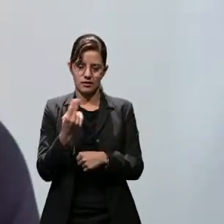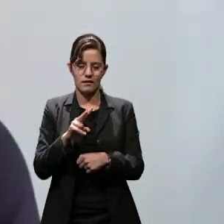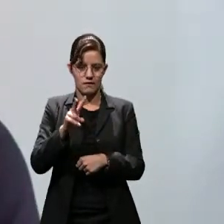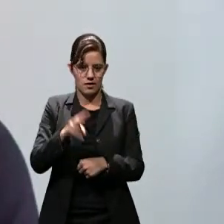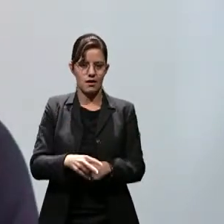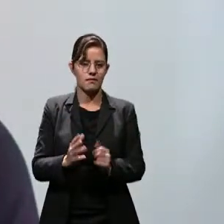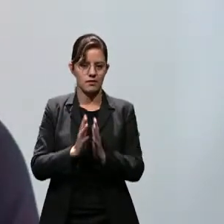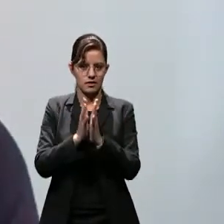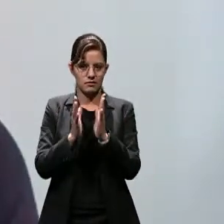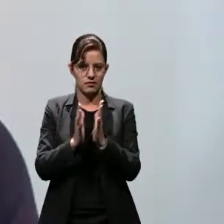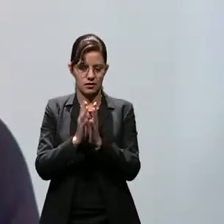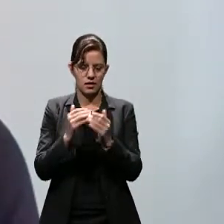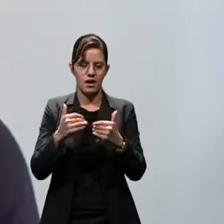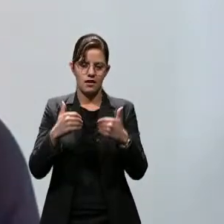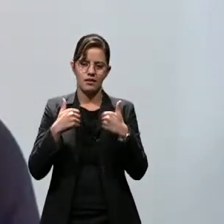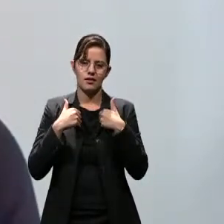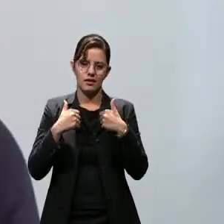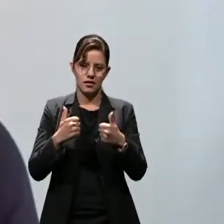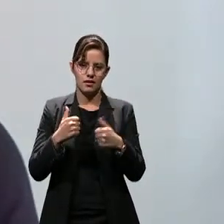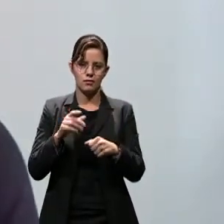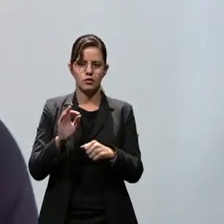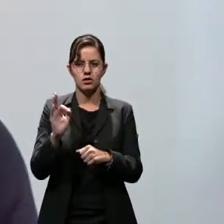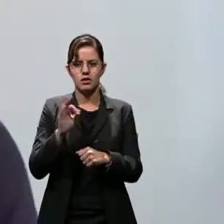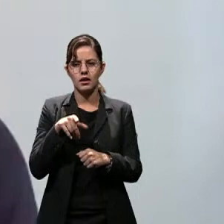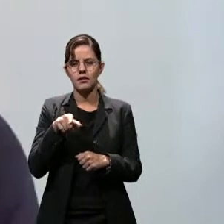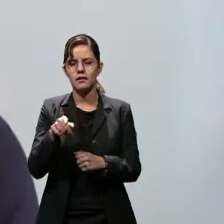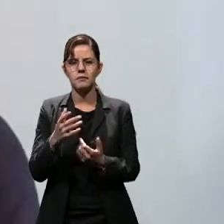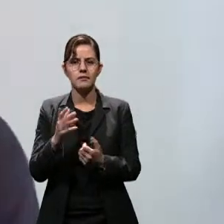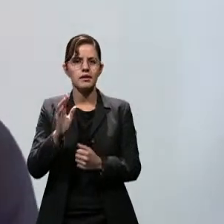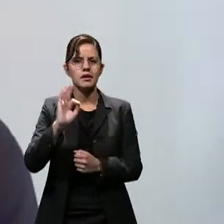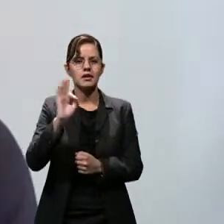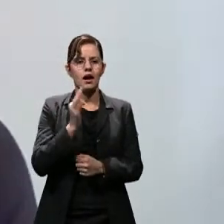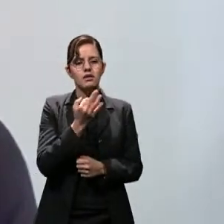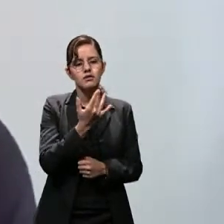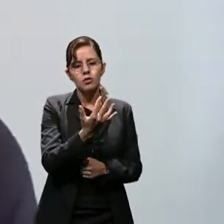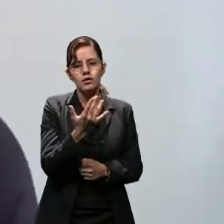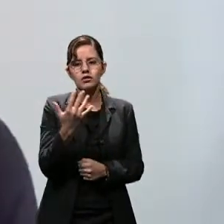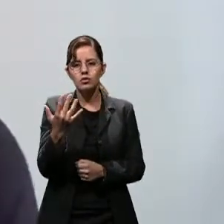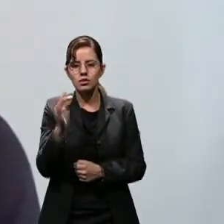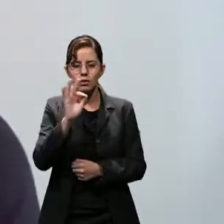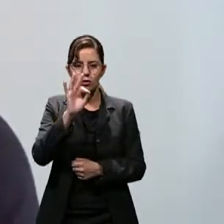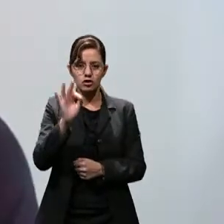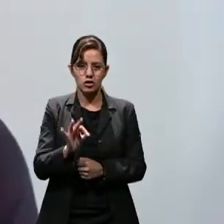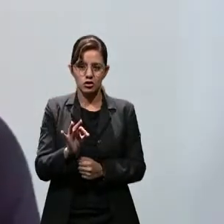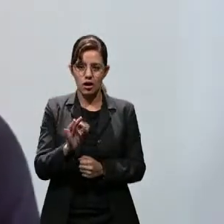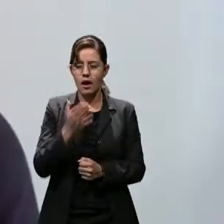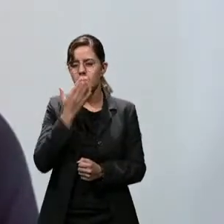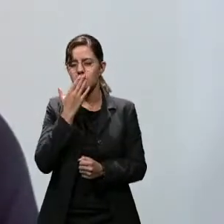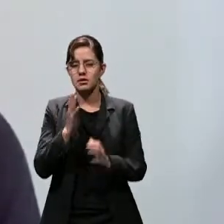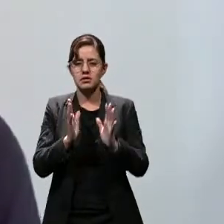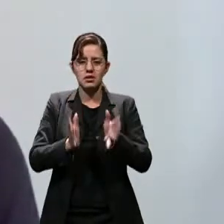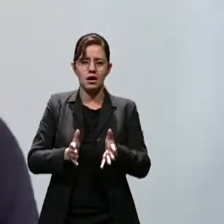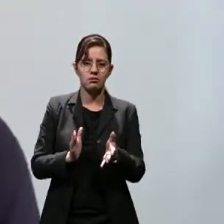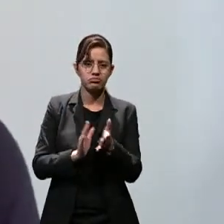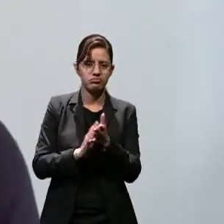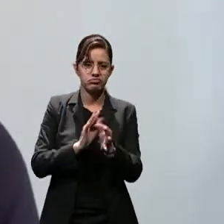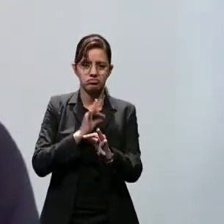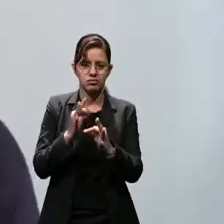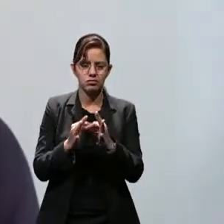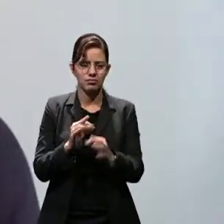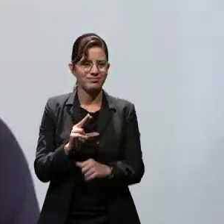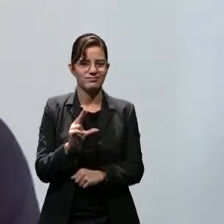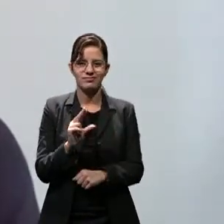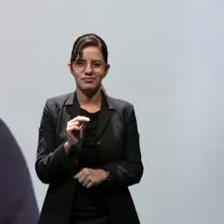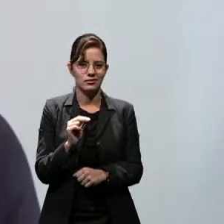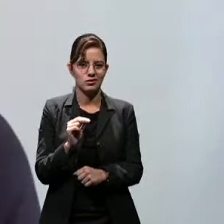the necessary conditions, any numerical reference of 50-50 is not complete. So we have to